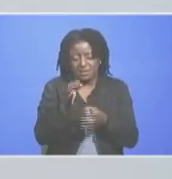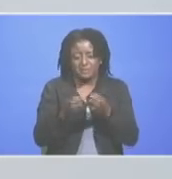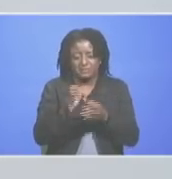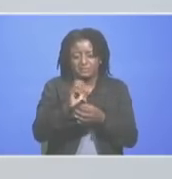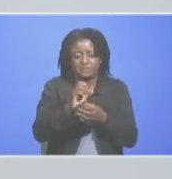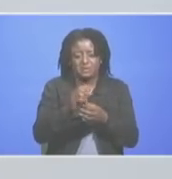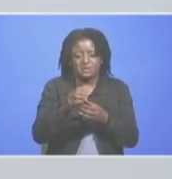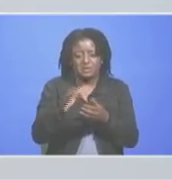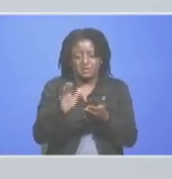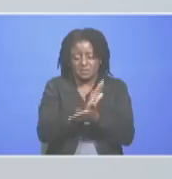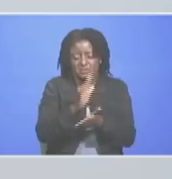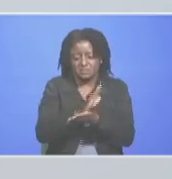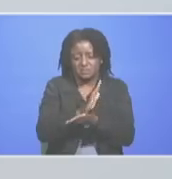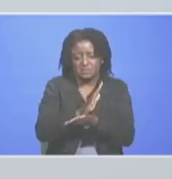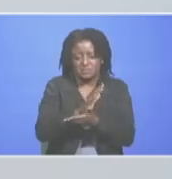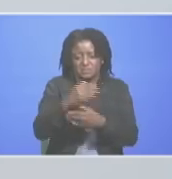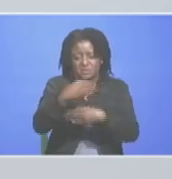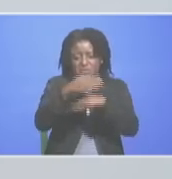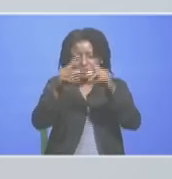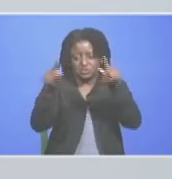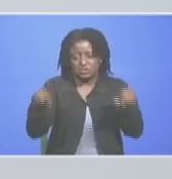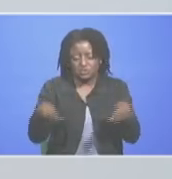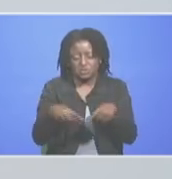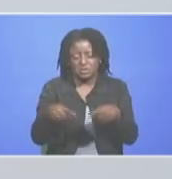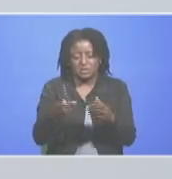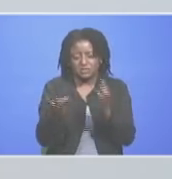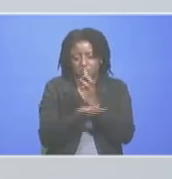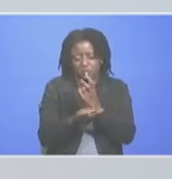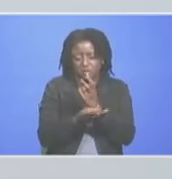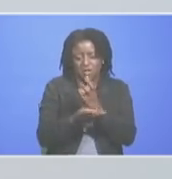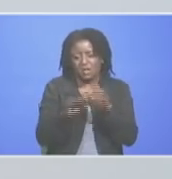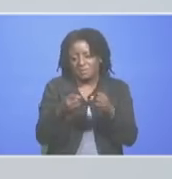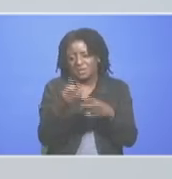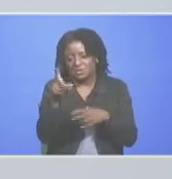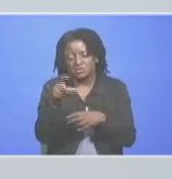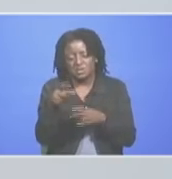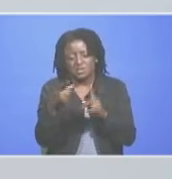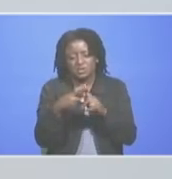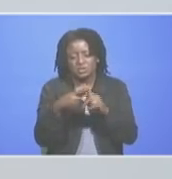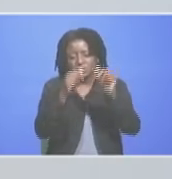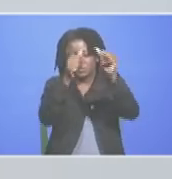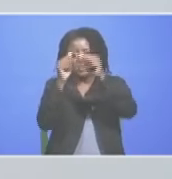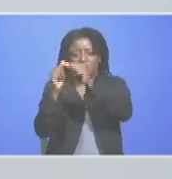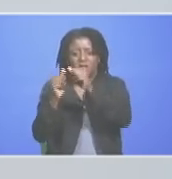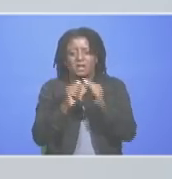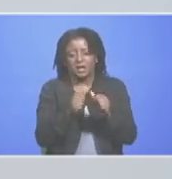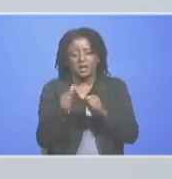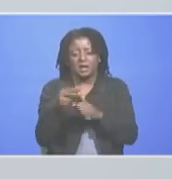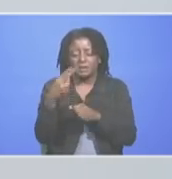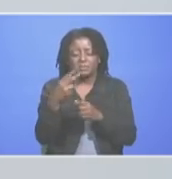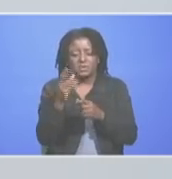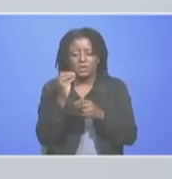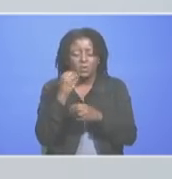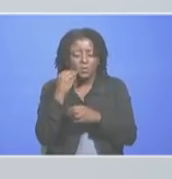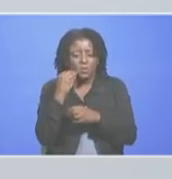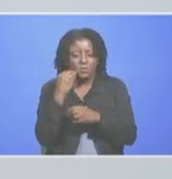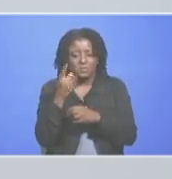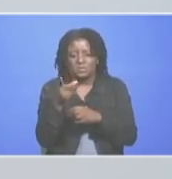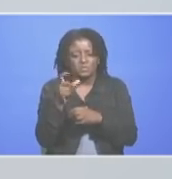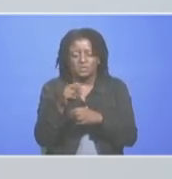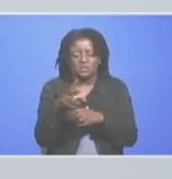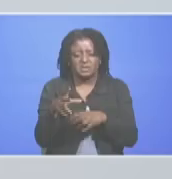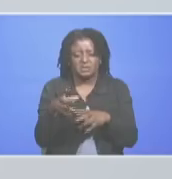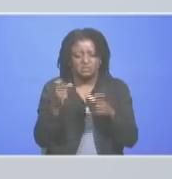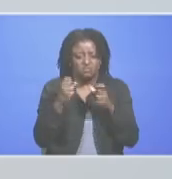many of them do I need to prepare so if I have to board up my home, it isn't a mad dash to get plywood. You could, from